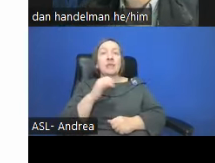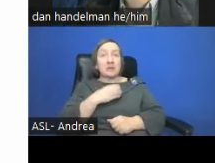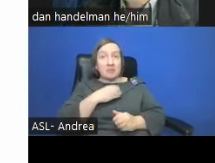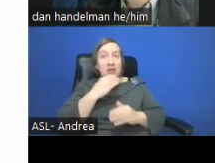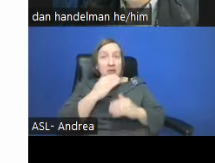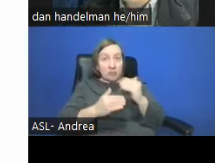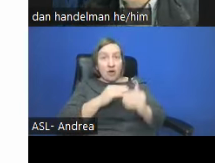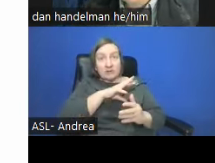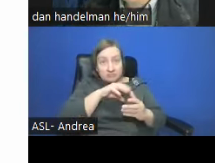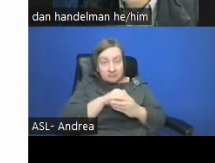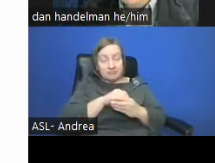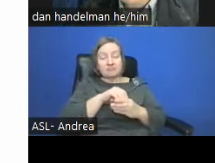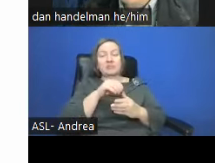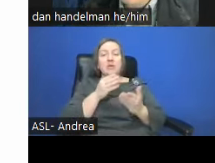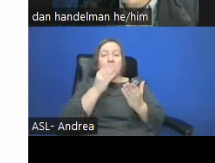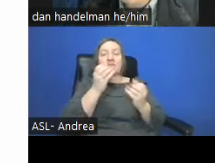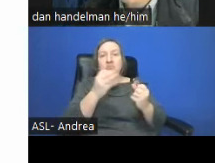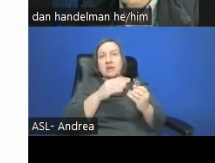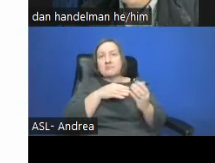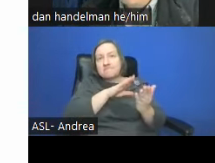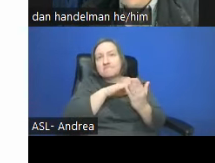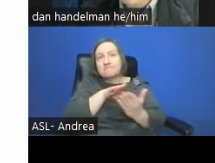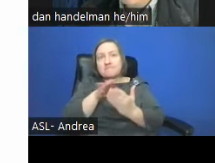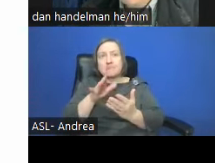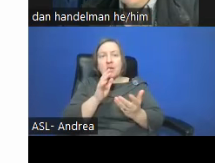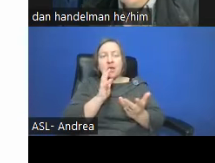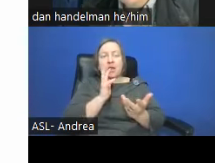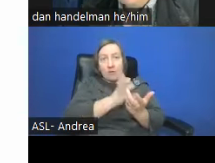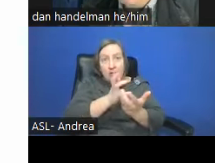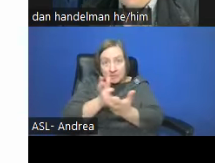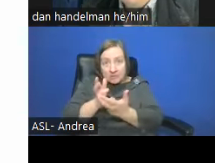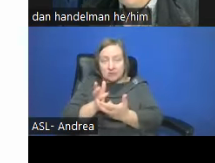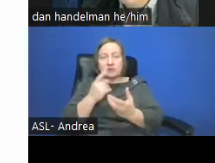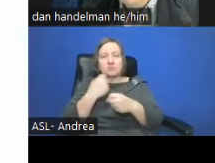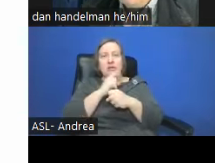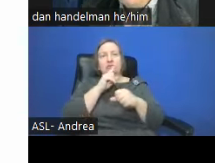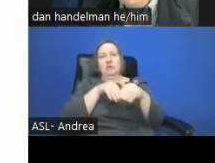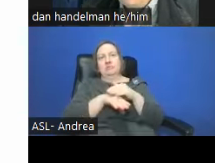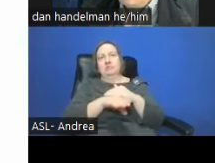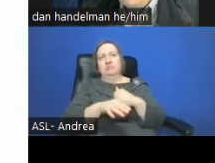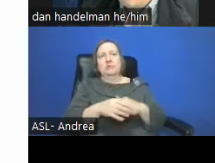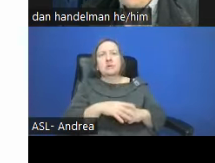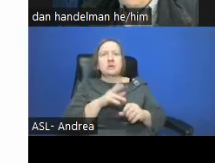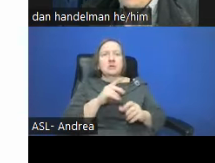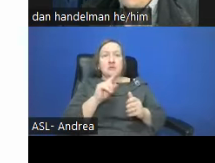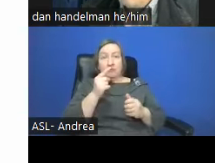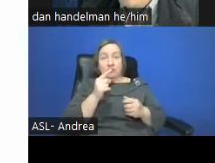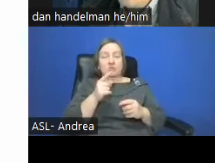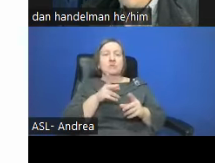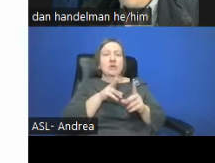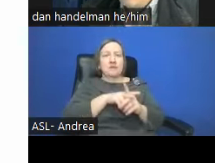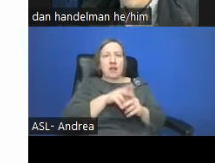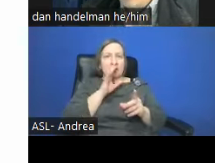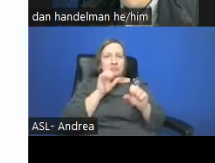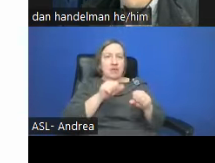is inclusive and offers multiple methods and accommodations to assure access. Sub 1, filing will be offered in